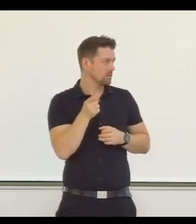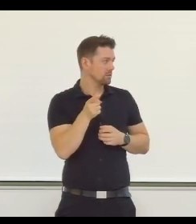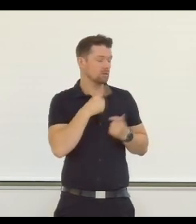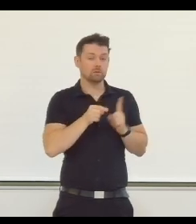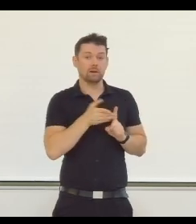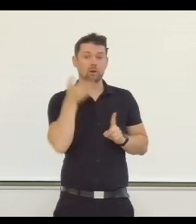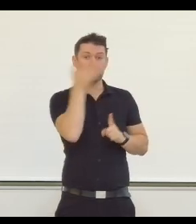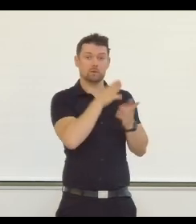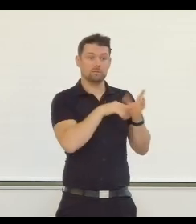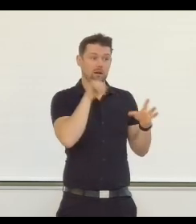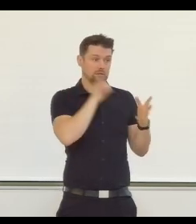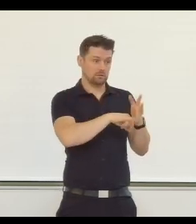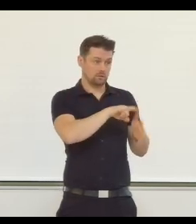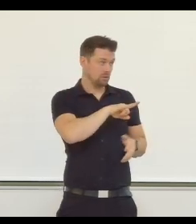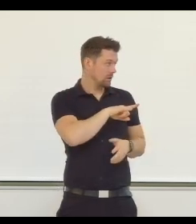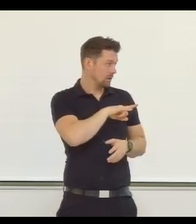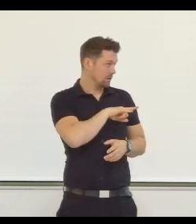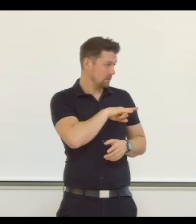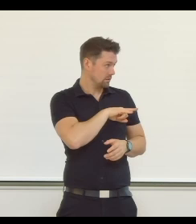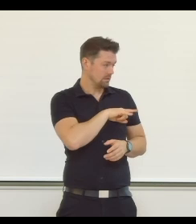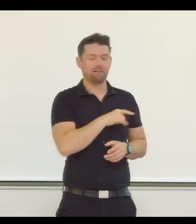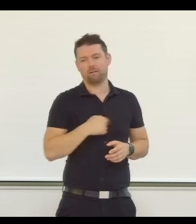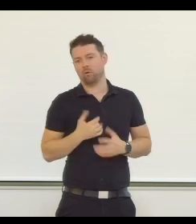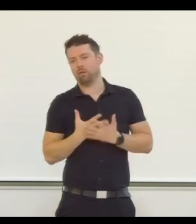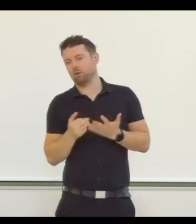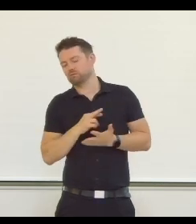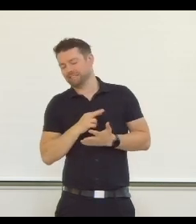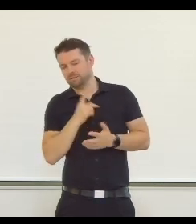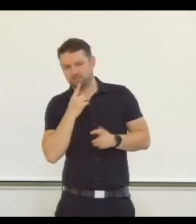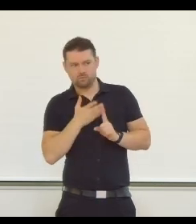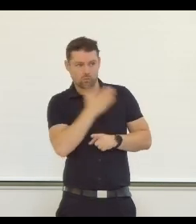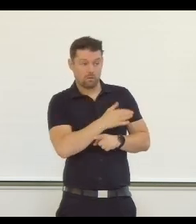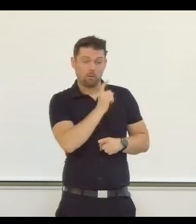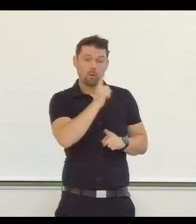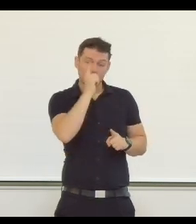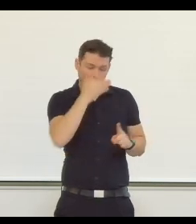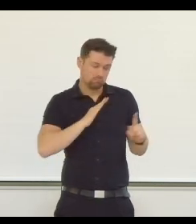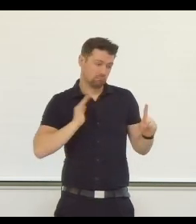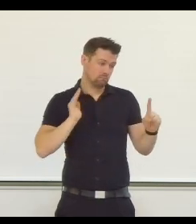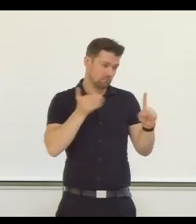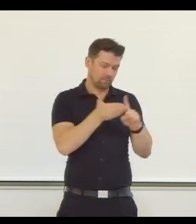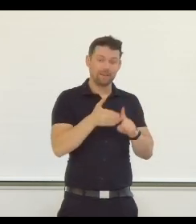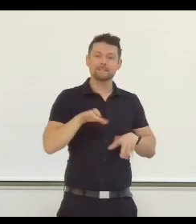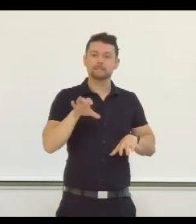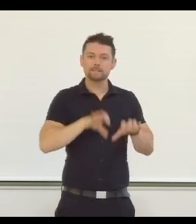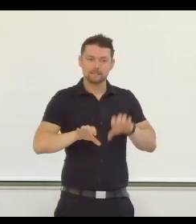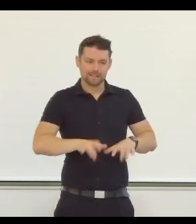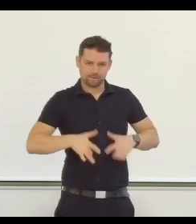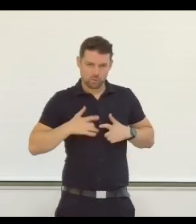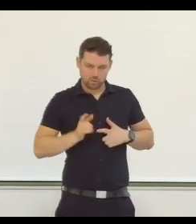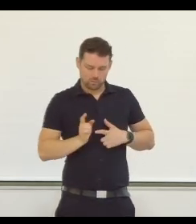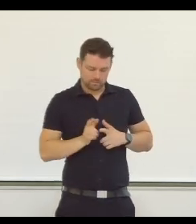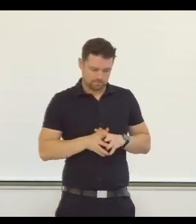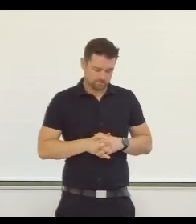Mars, I mean, there are many reasons to go, but one of the reasons from a scientific perspective why we want to go to